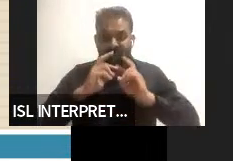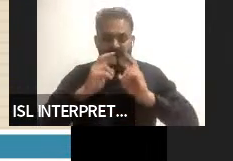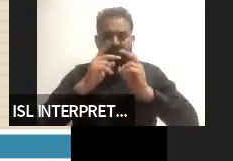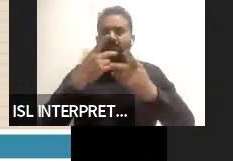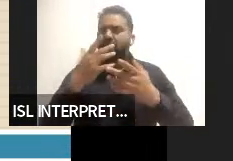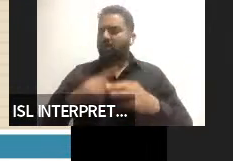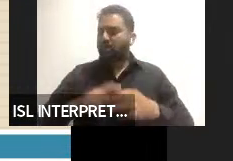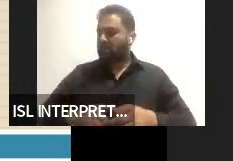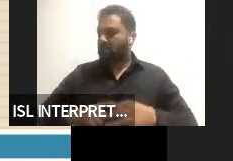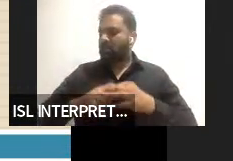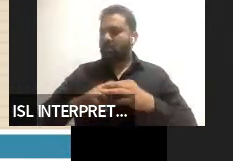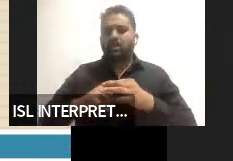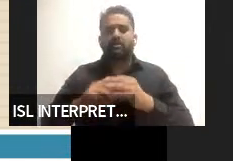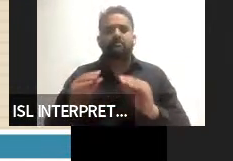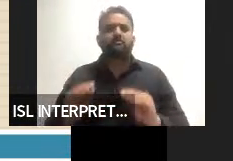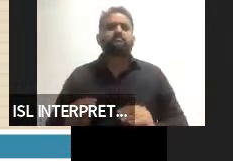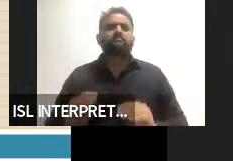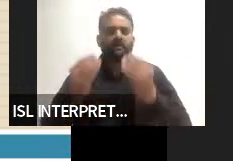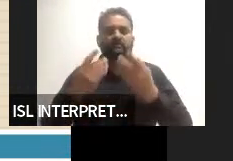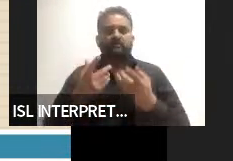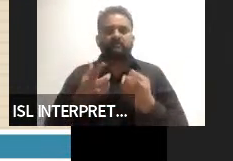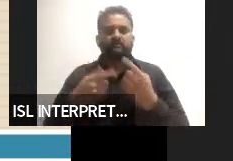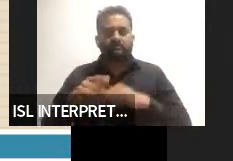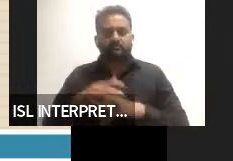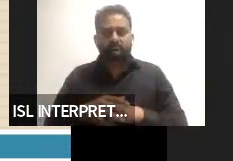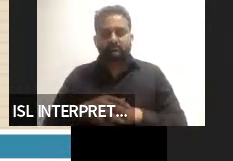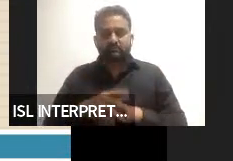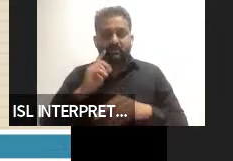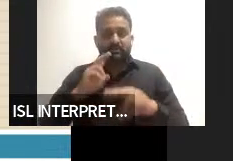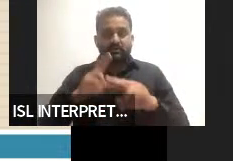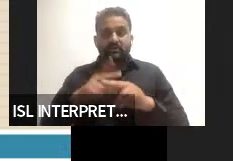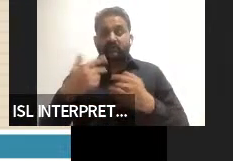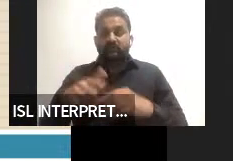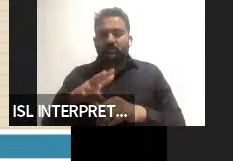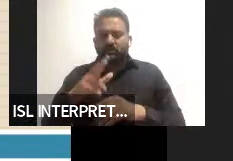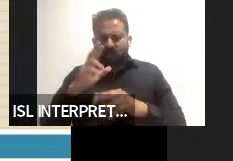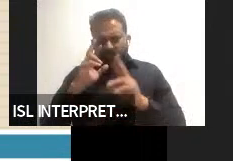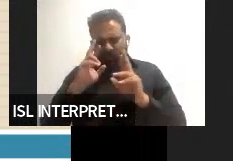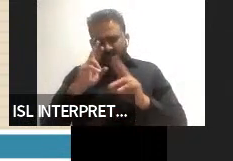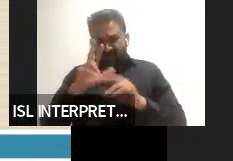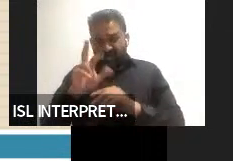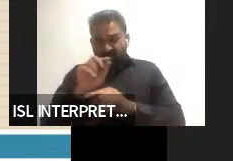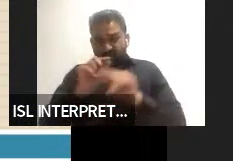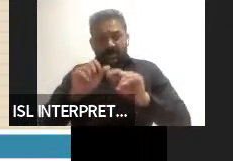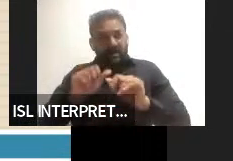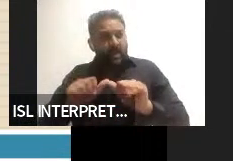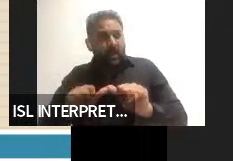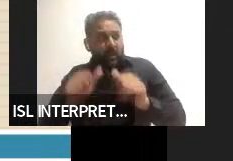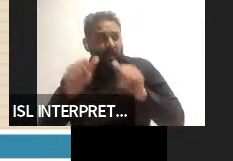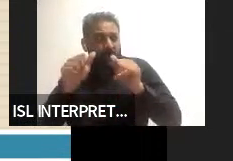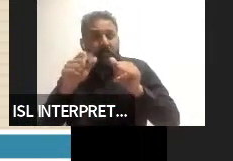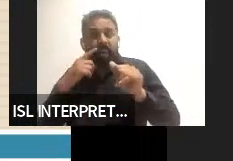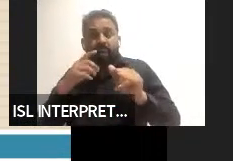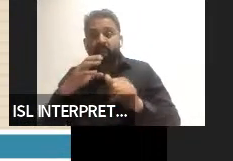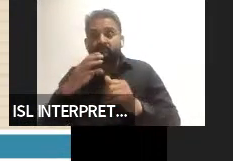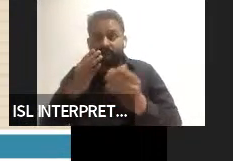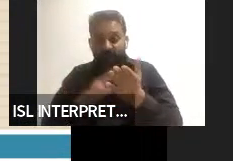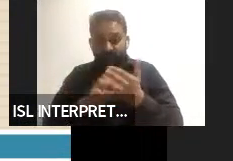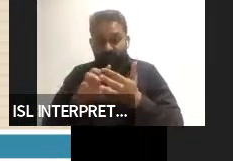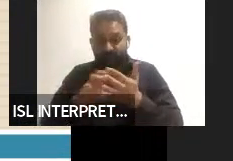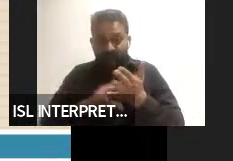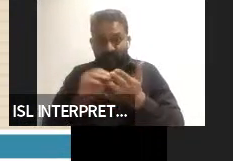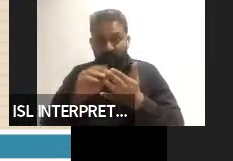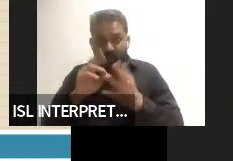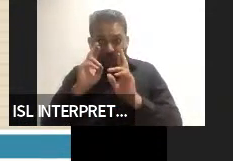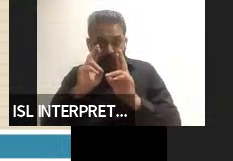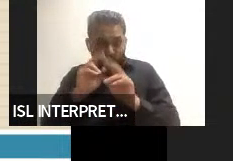improve. And if you have 80% chances of winning the claimant memo award, then you will